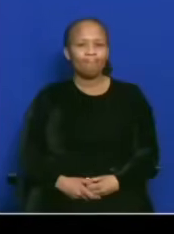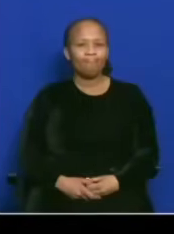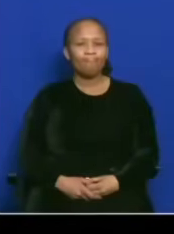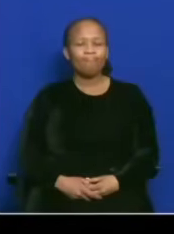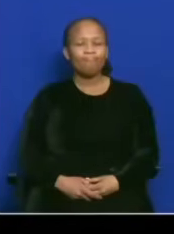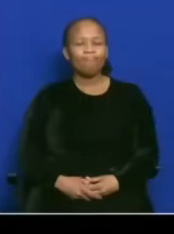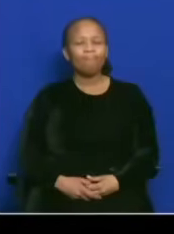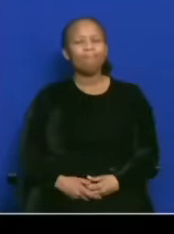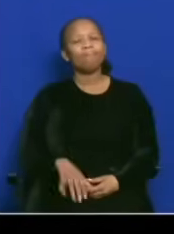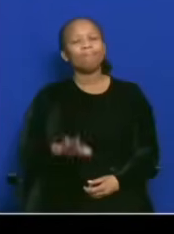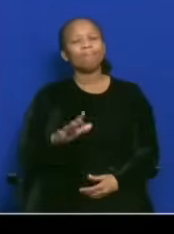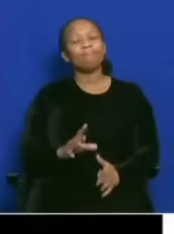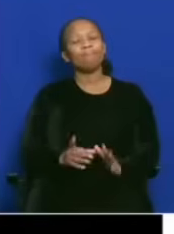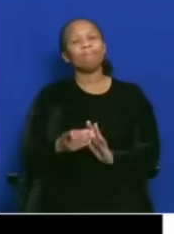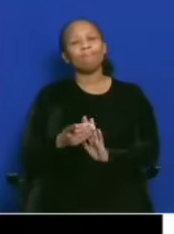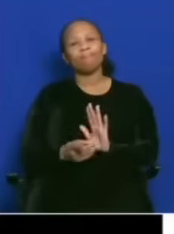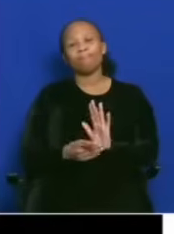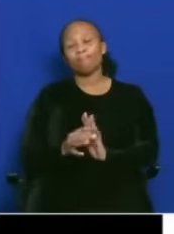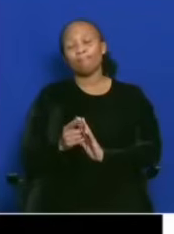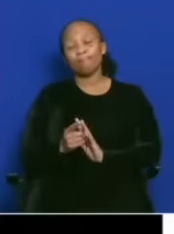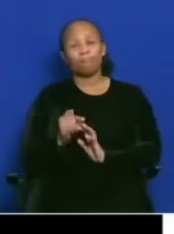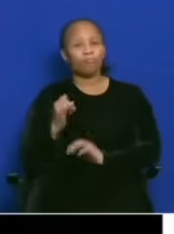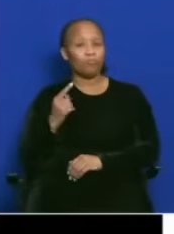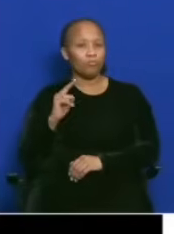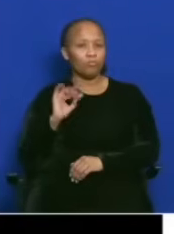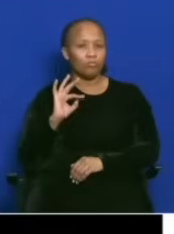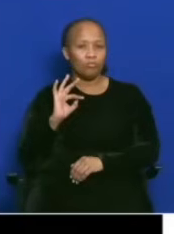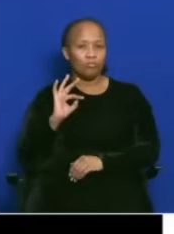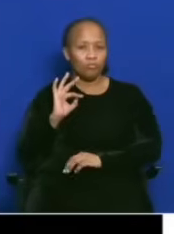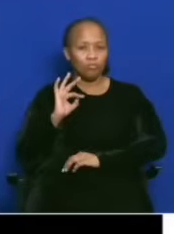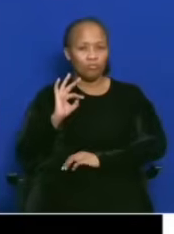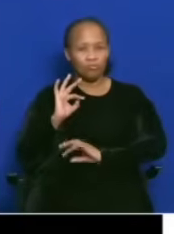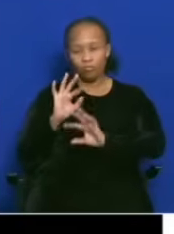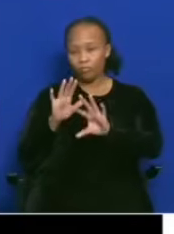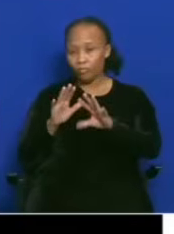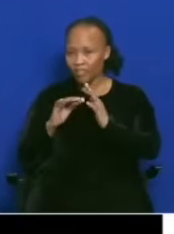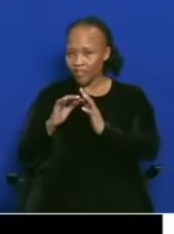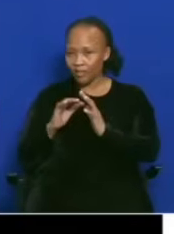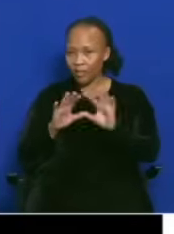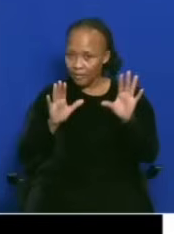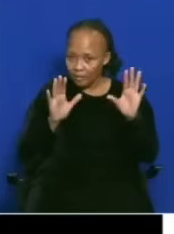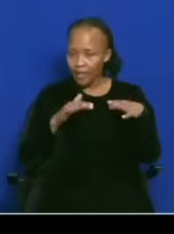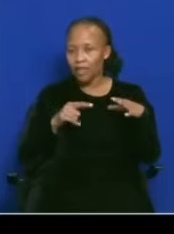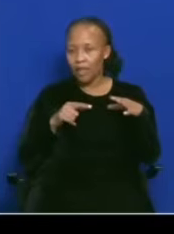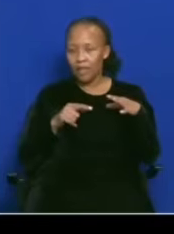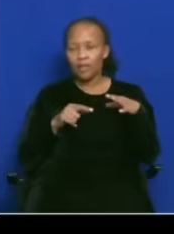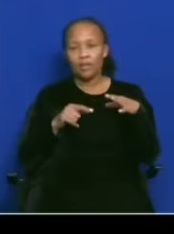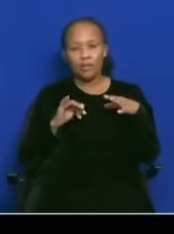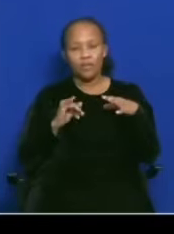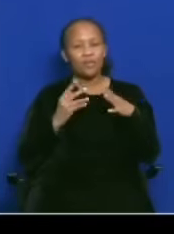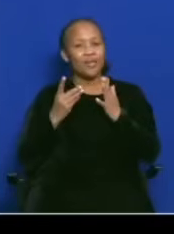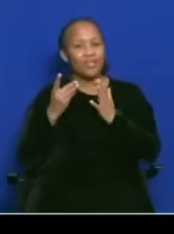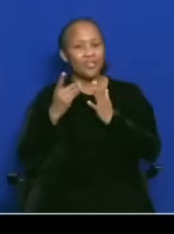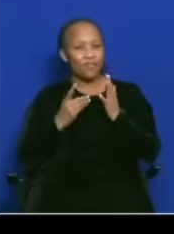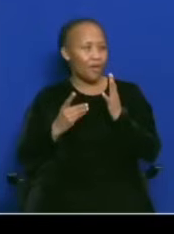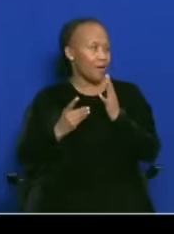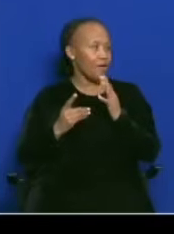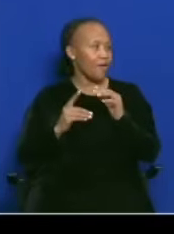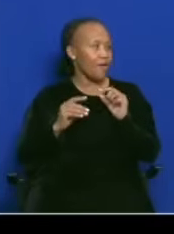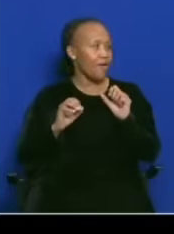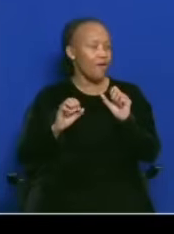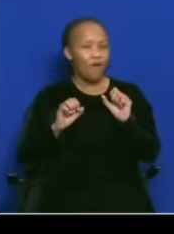session, when that will be held, is in a draft form. It's a different color and it's highlighted, a yellow